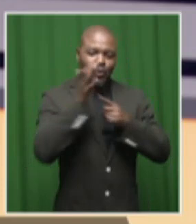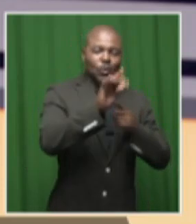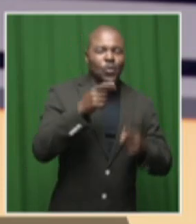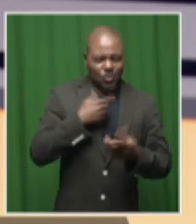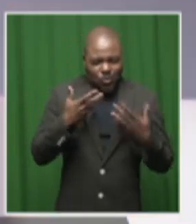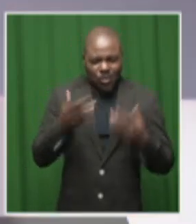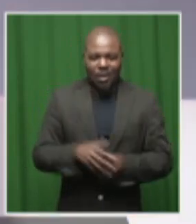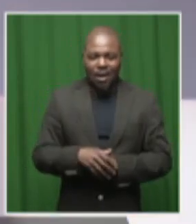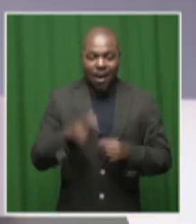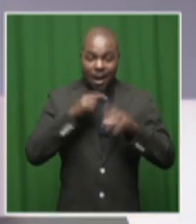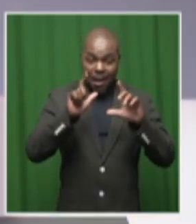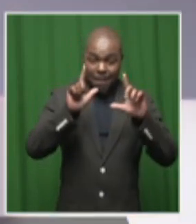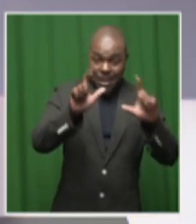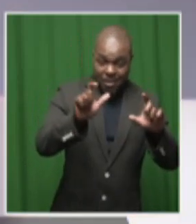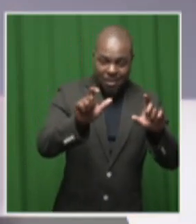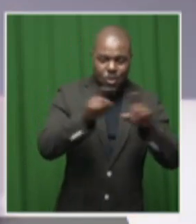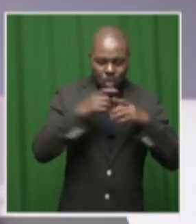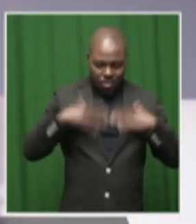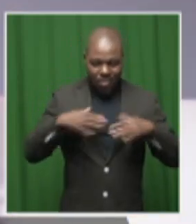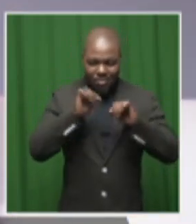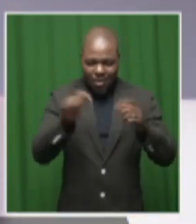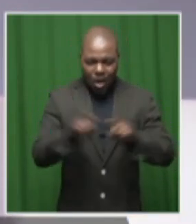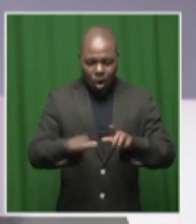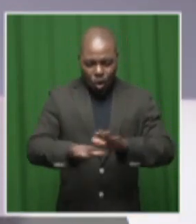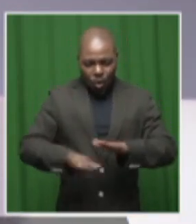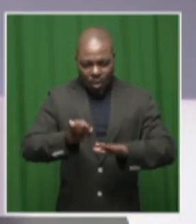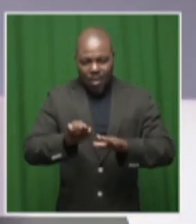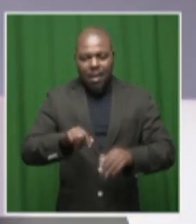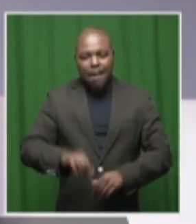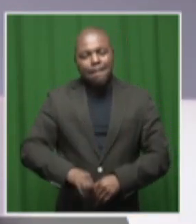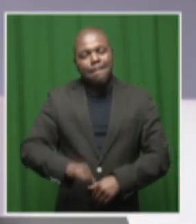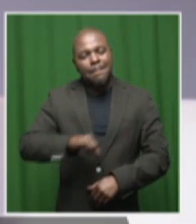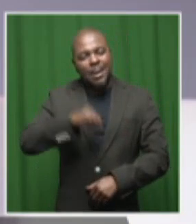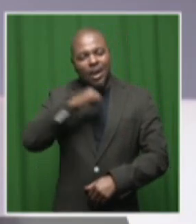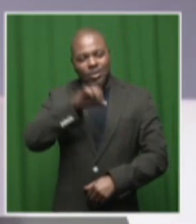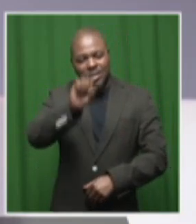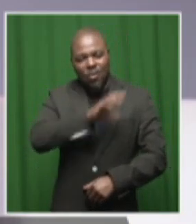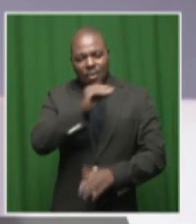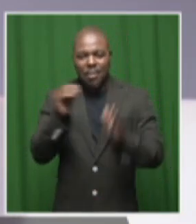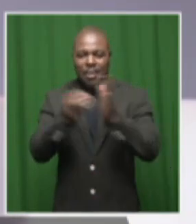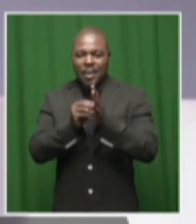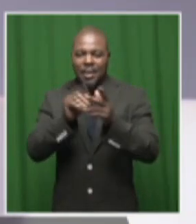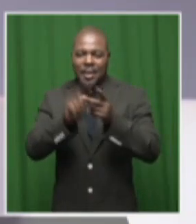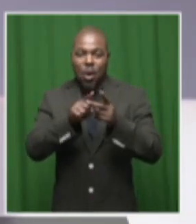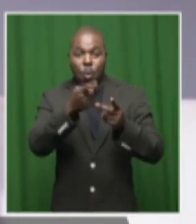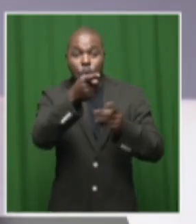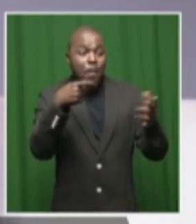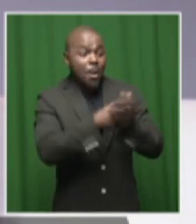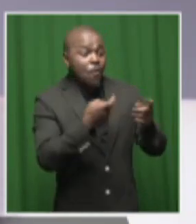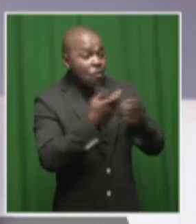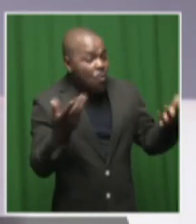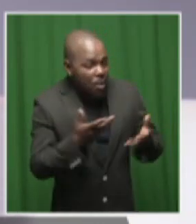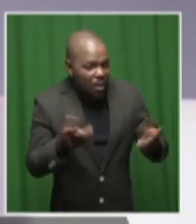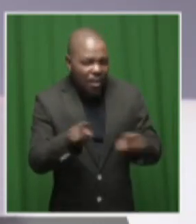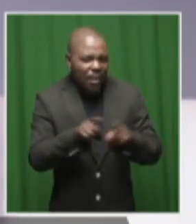take a picture of yourself wearing local, take Proudly South African and take the shop from where you bought the product from. It can be